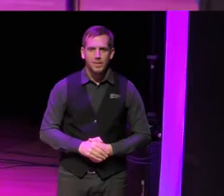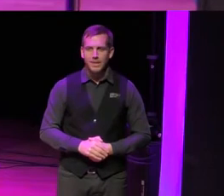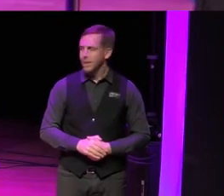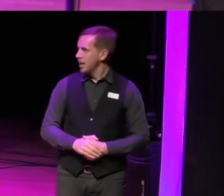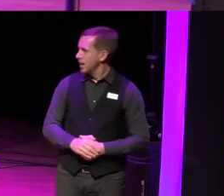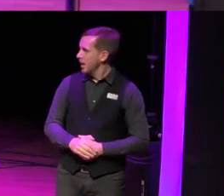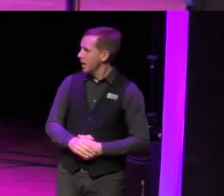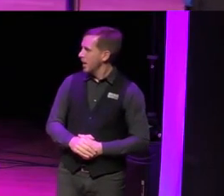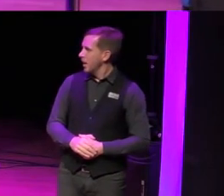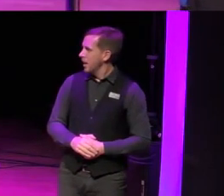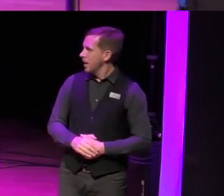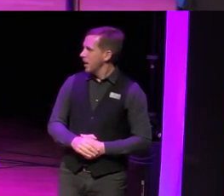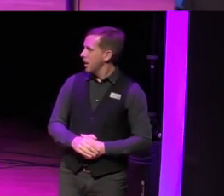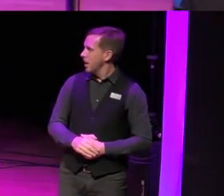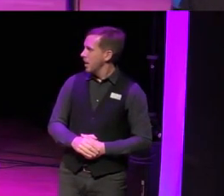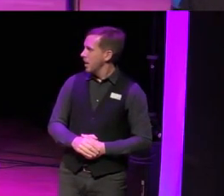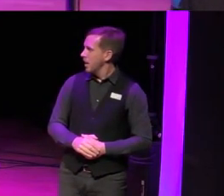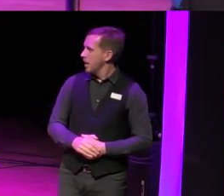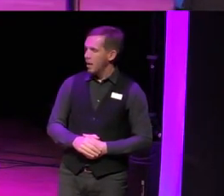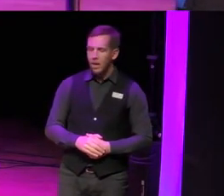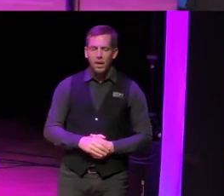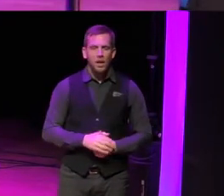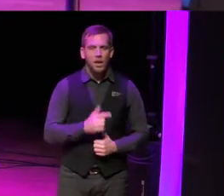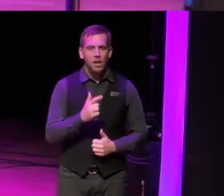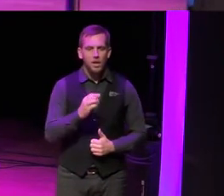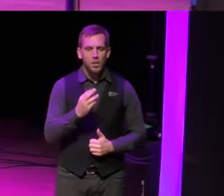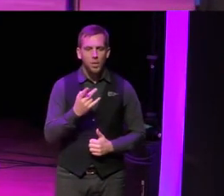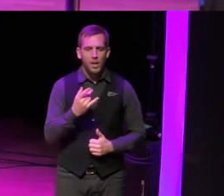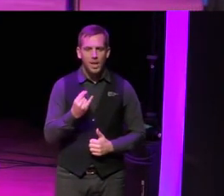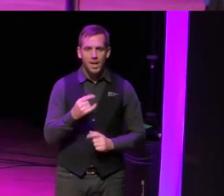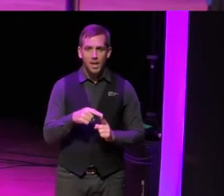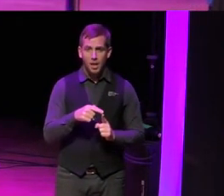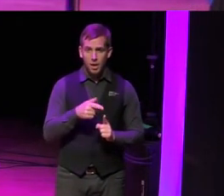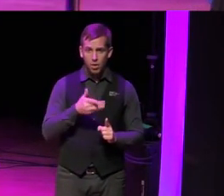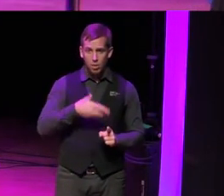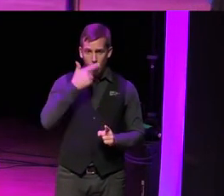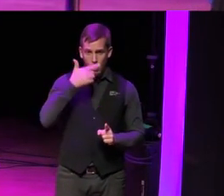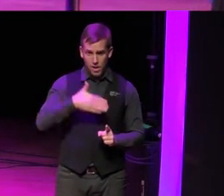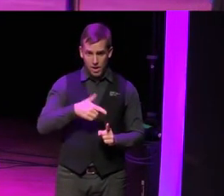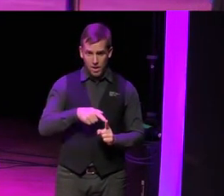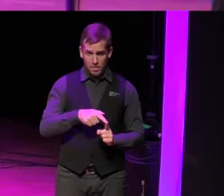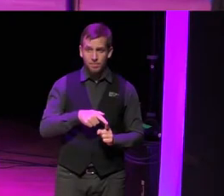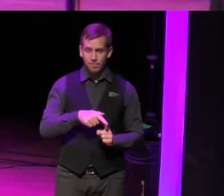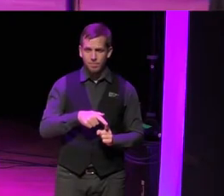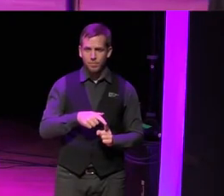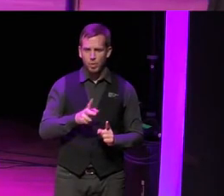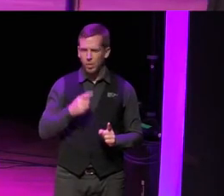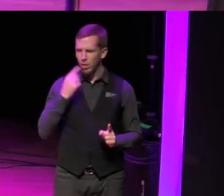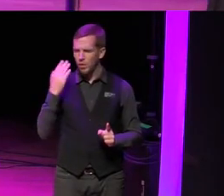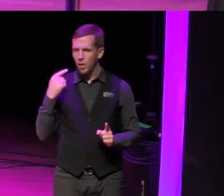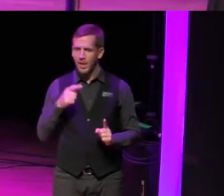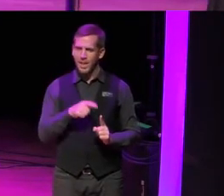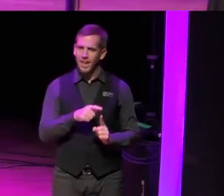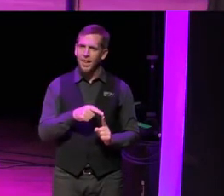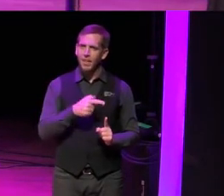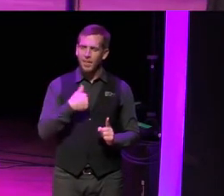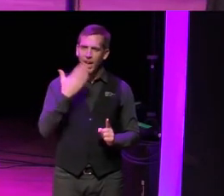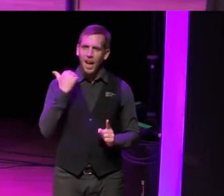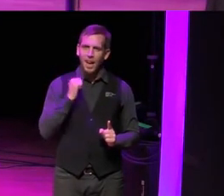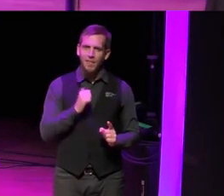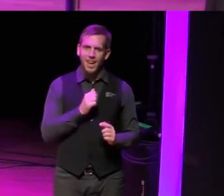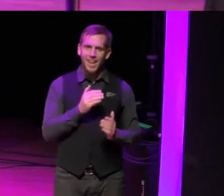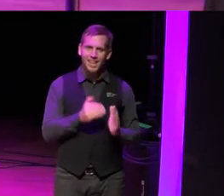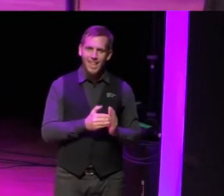Go ahead. Well, in South Africa, I have suggested, Hannah, that we should fight some of it with